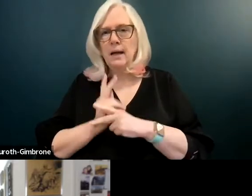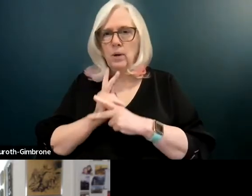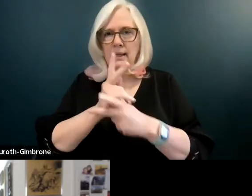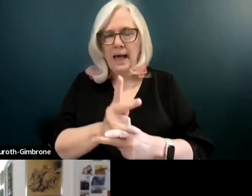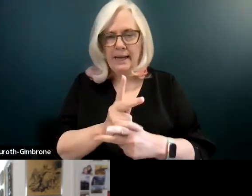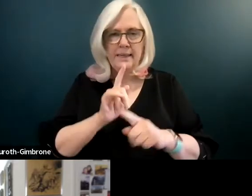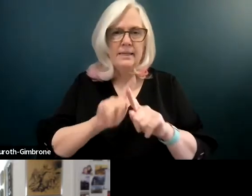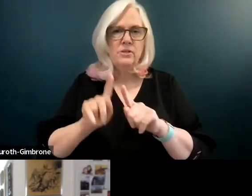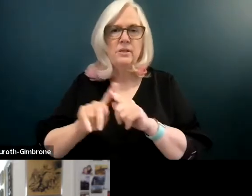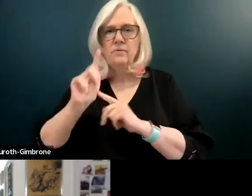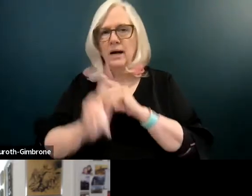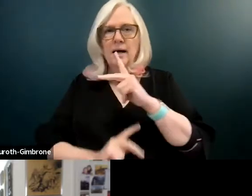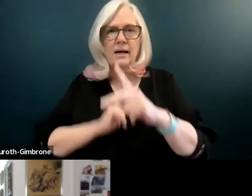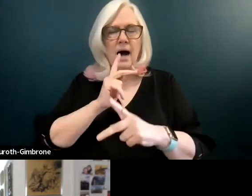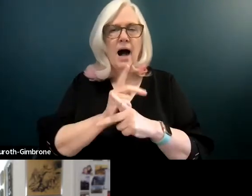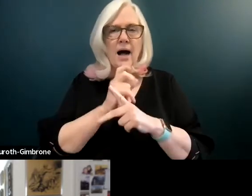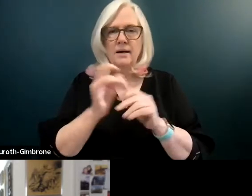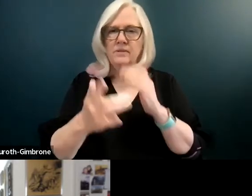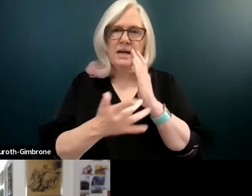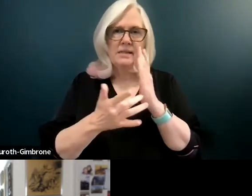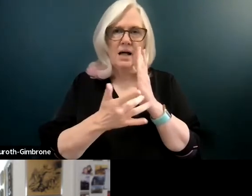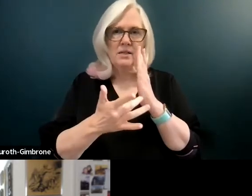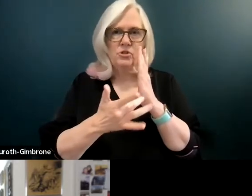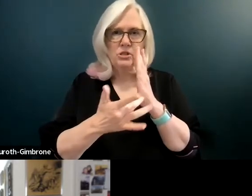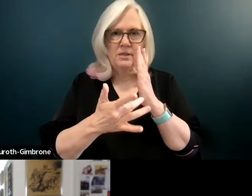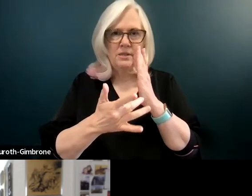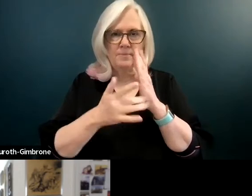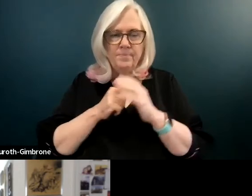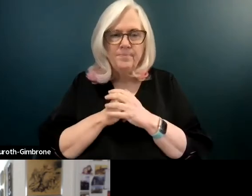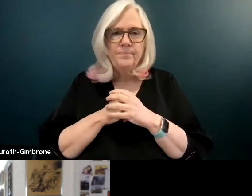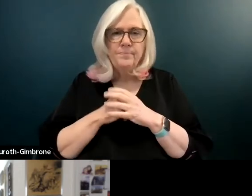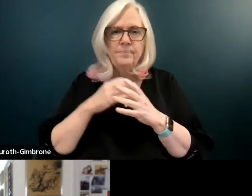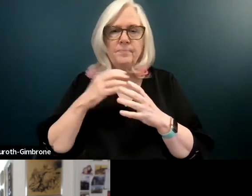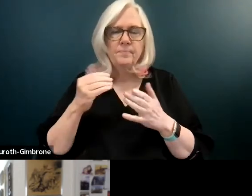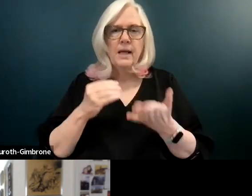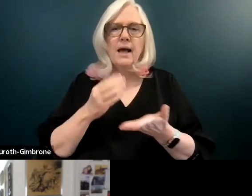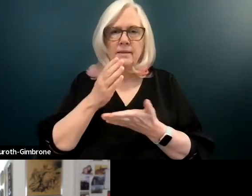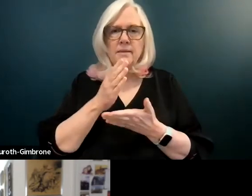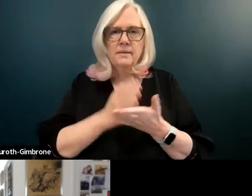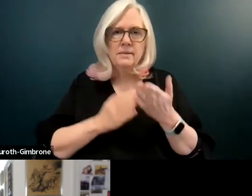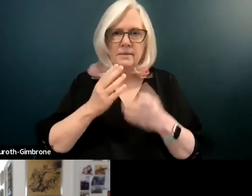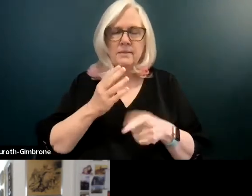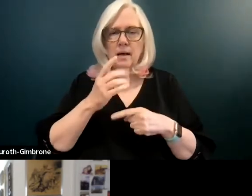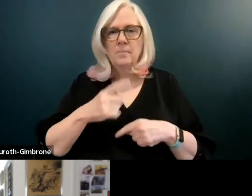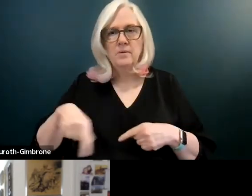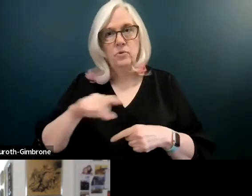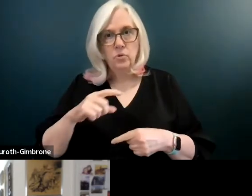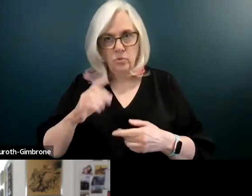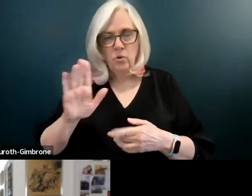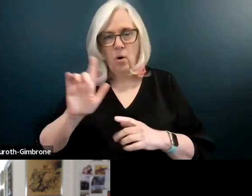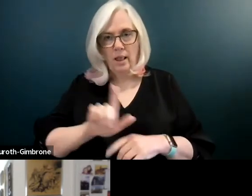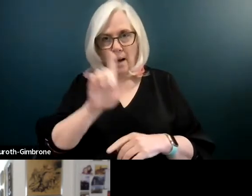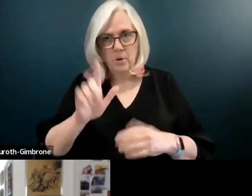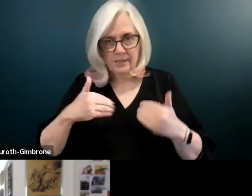of technology out there. And I would imagine some of your libraries might even have some of it. But certainly on the